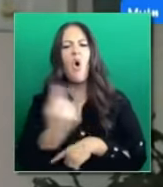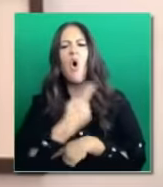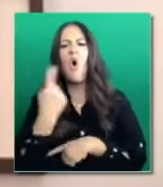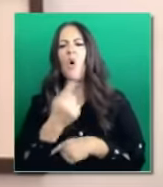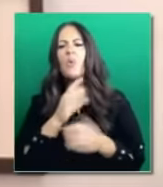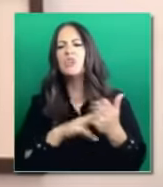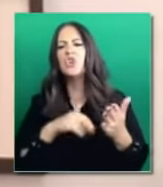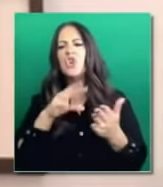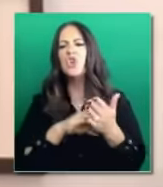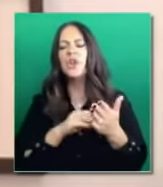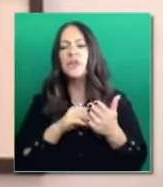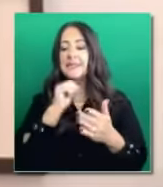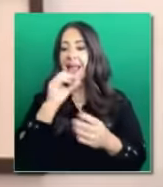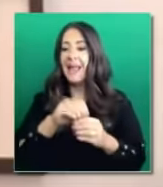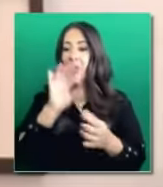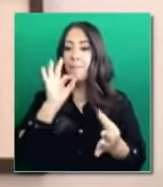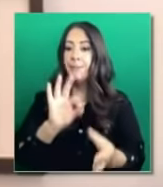ideal. There are no